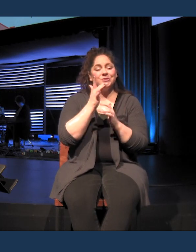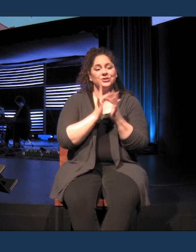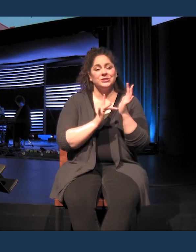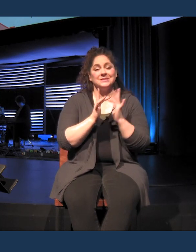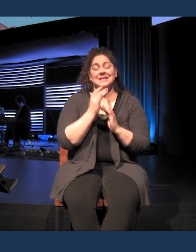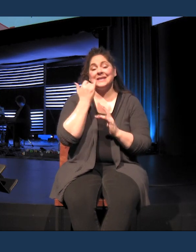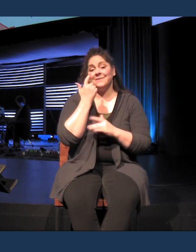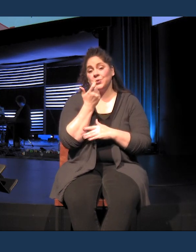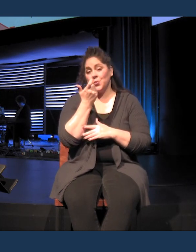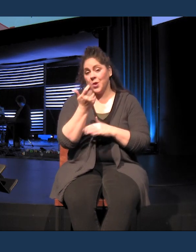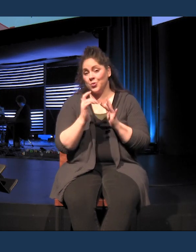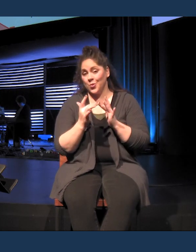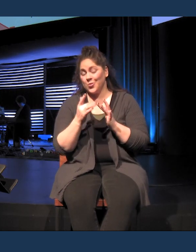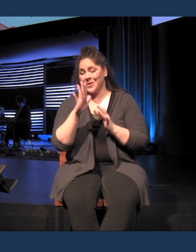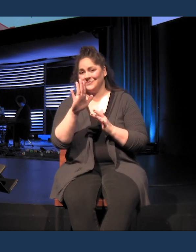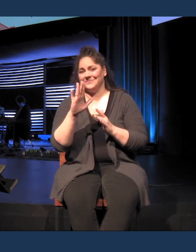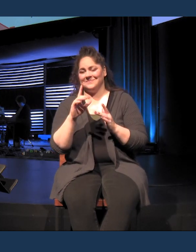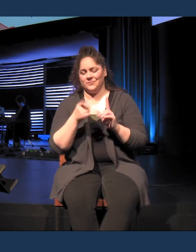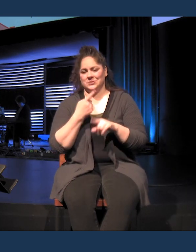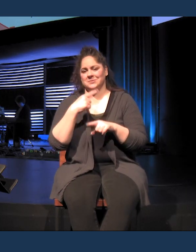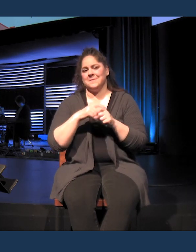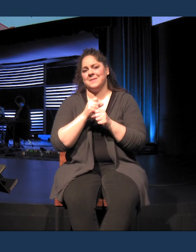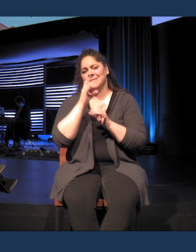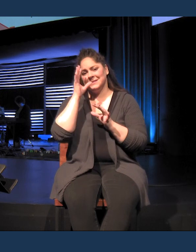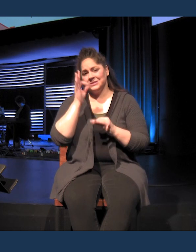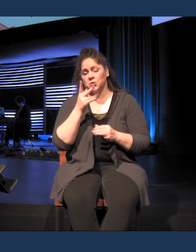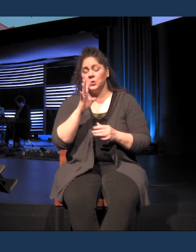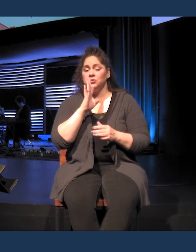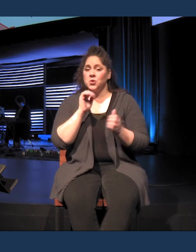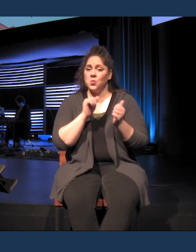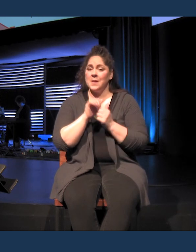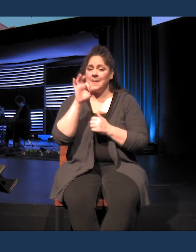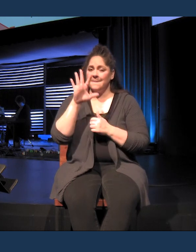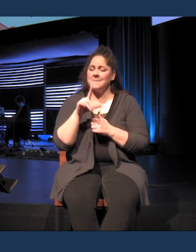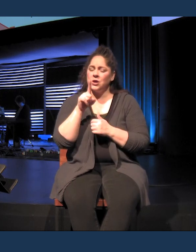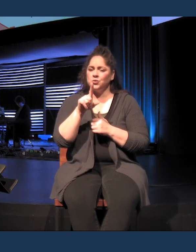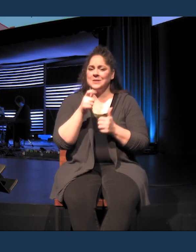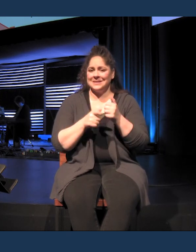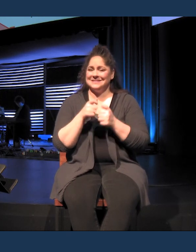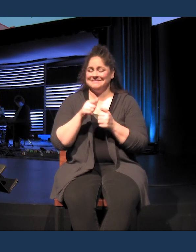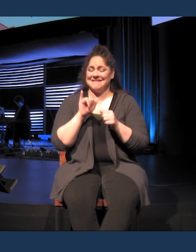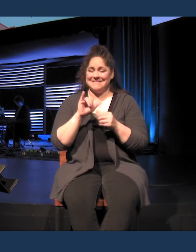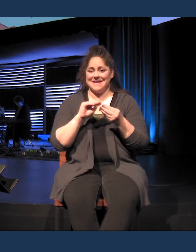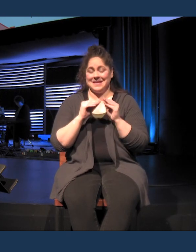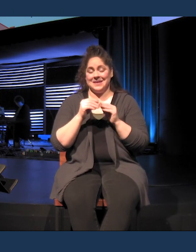online and you're making that decision, or if you want to talk to a pastor, would you just text the word prayer to that